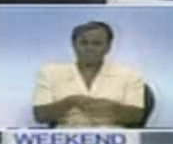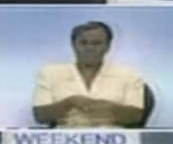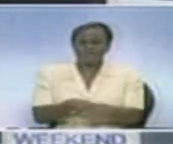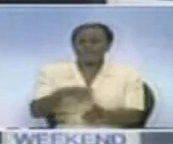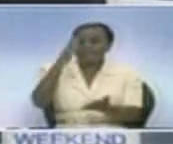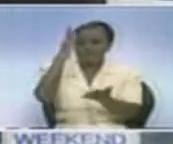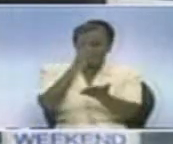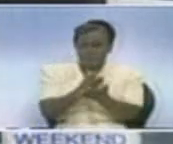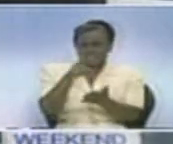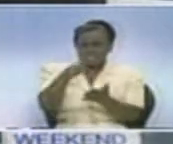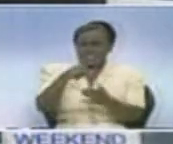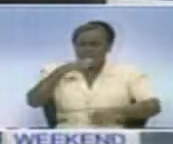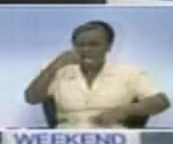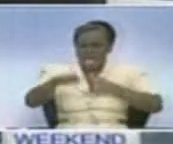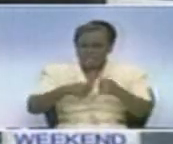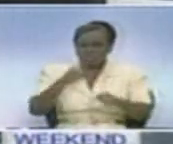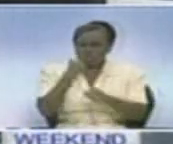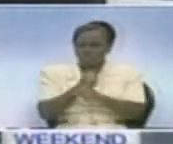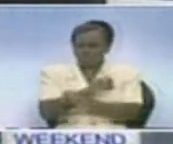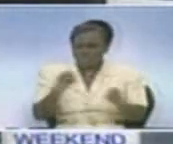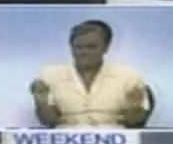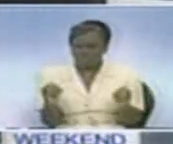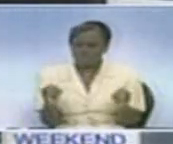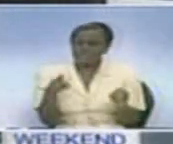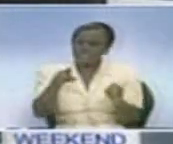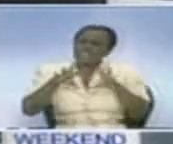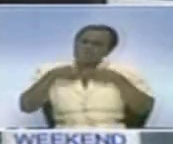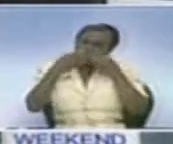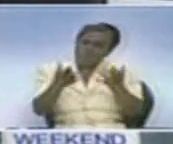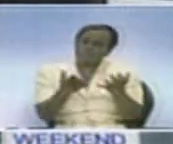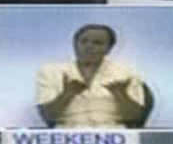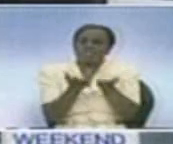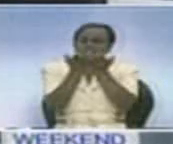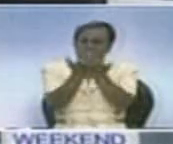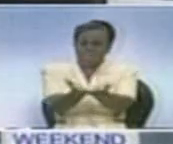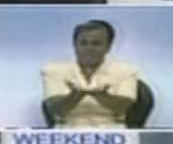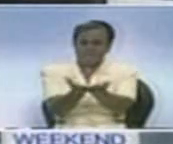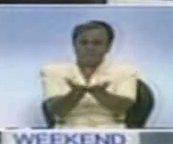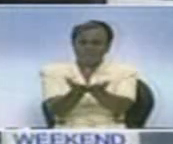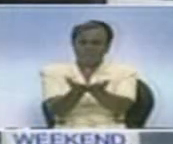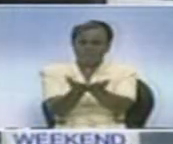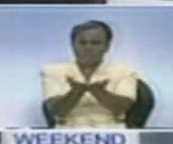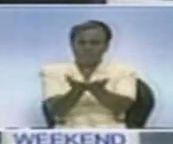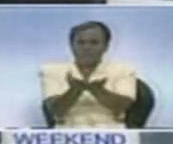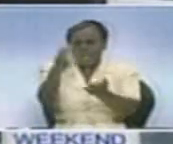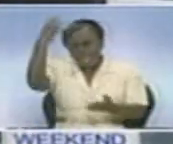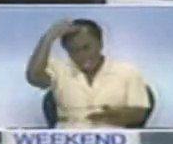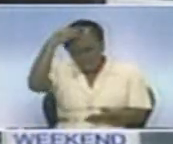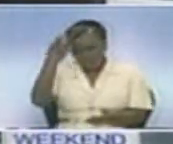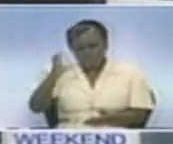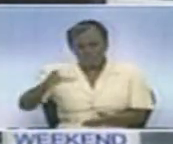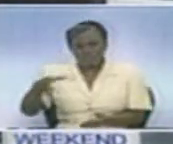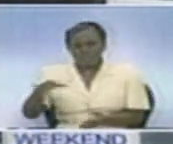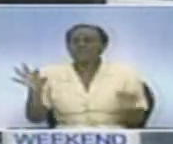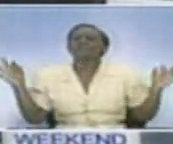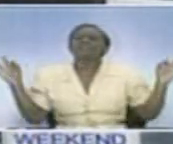the fact that it was not actioned upon, you know, if this information was made available to those in Lamu County. Very